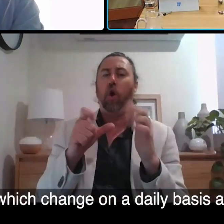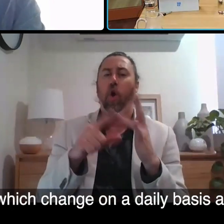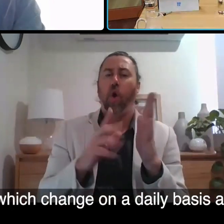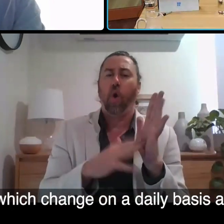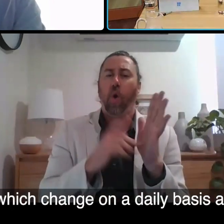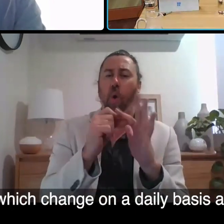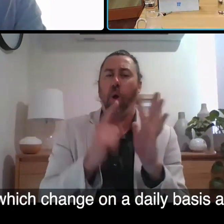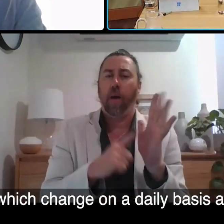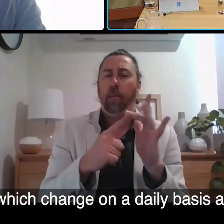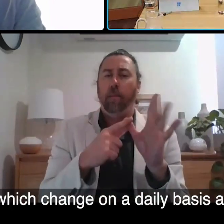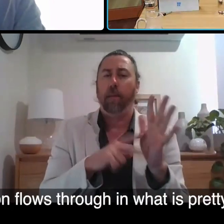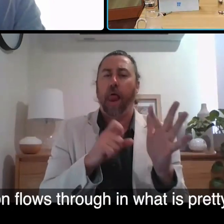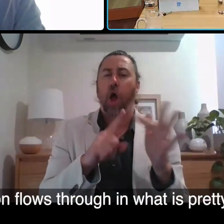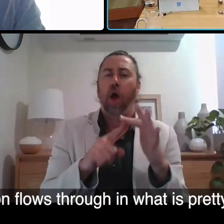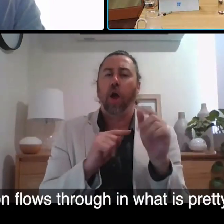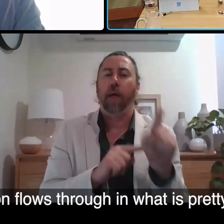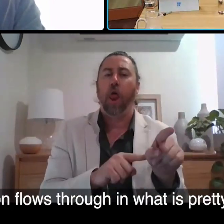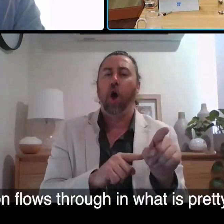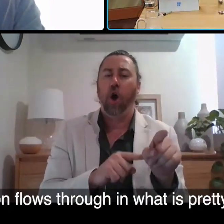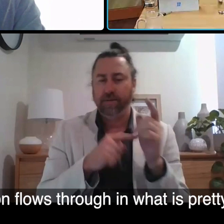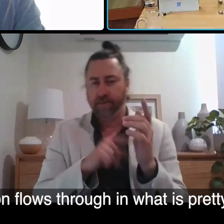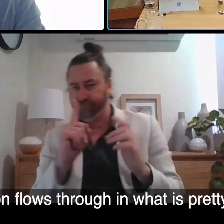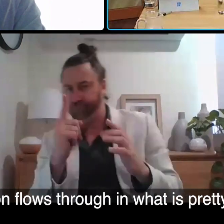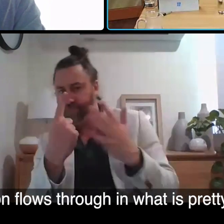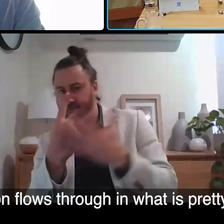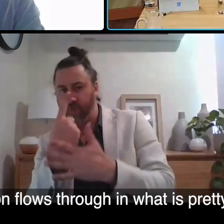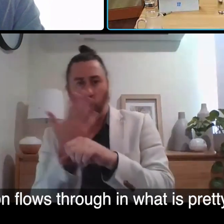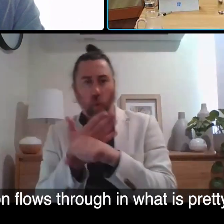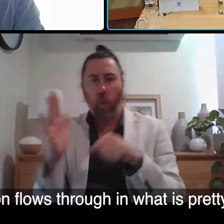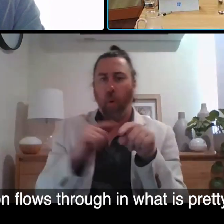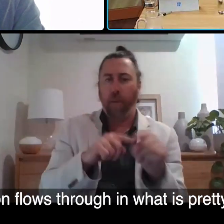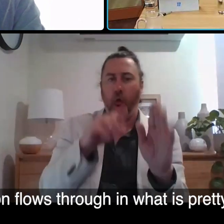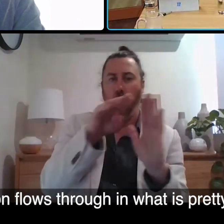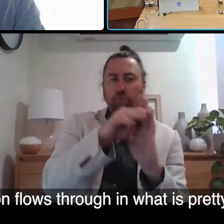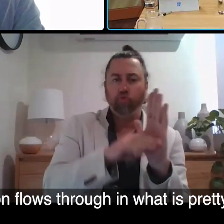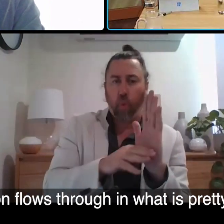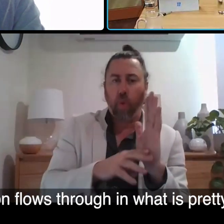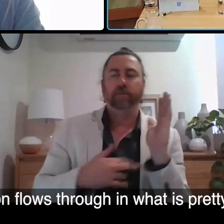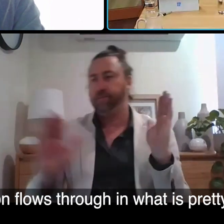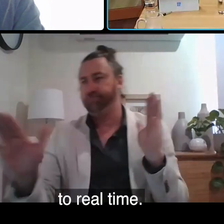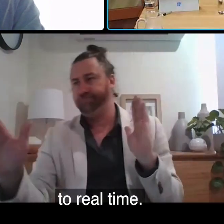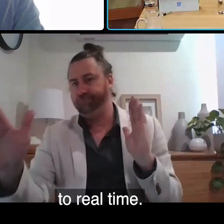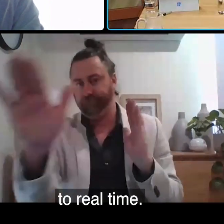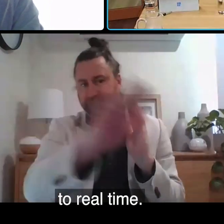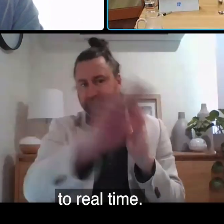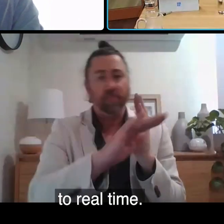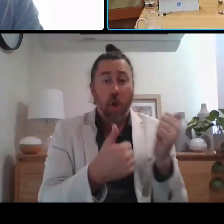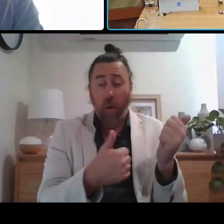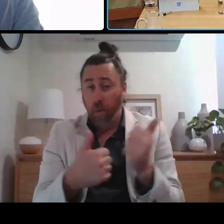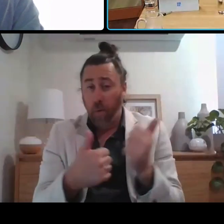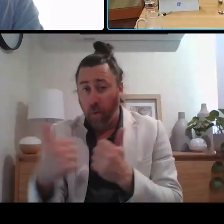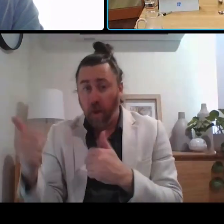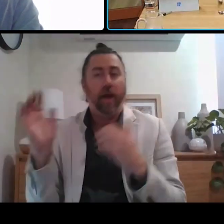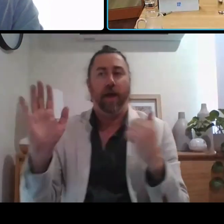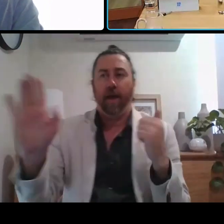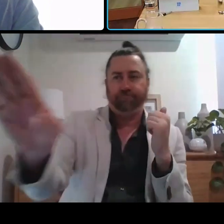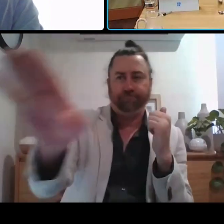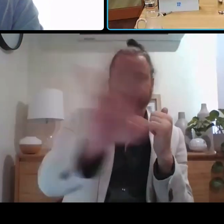on a daily basis as information flows through in what is pretty close to real time.